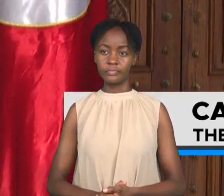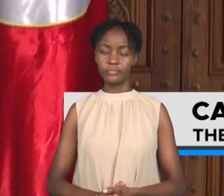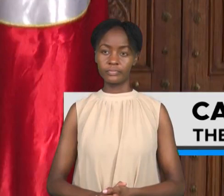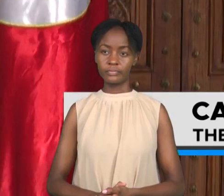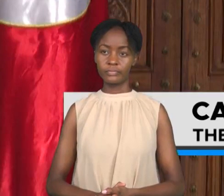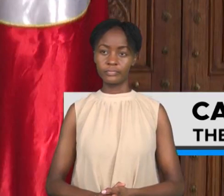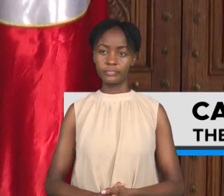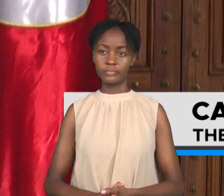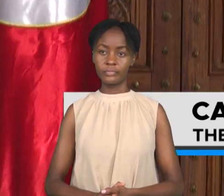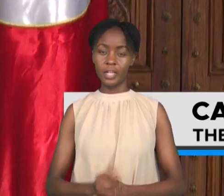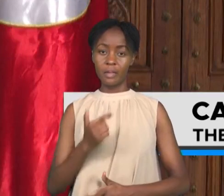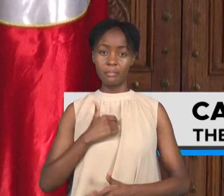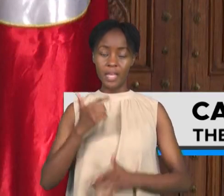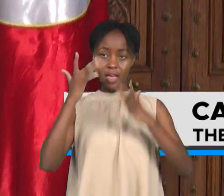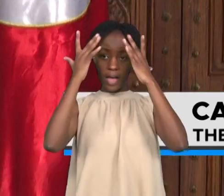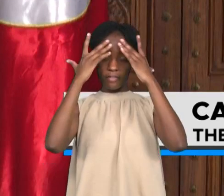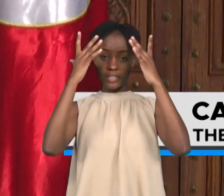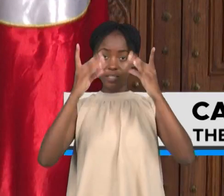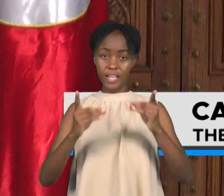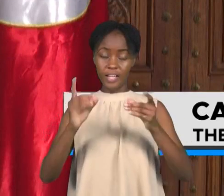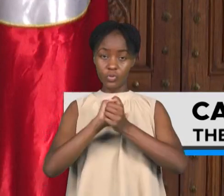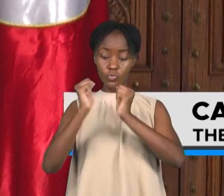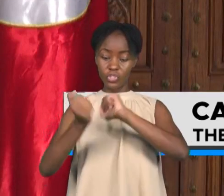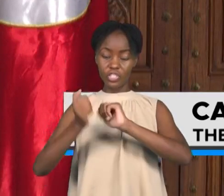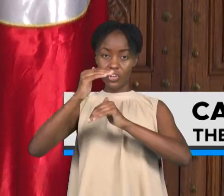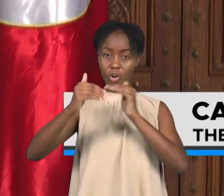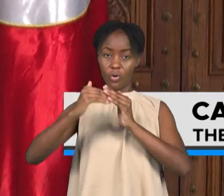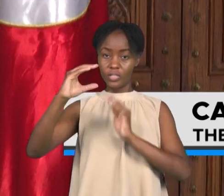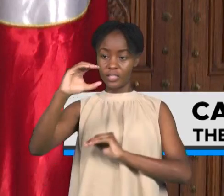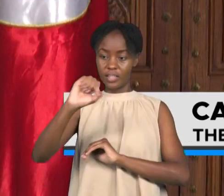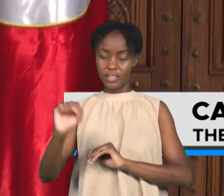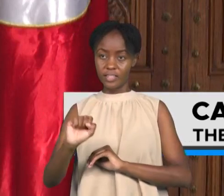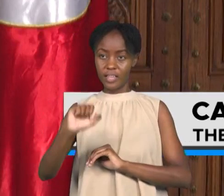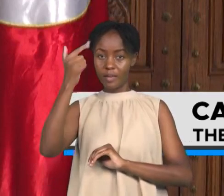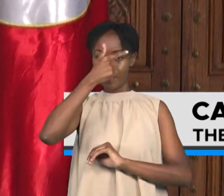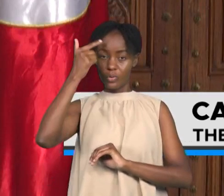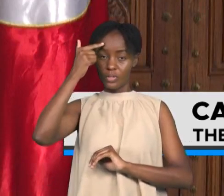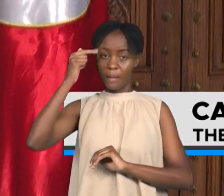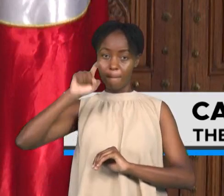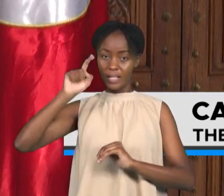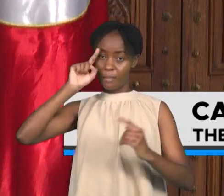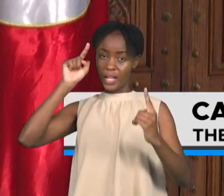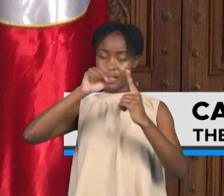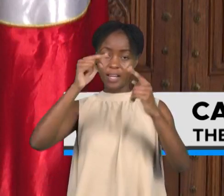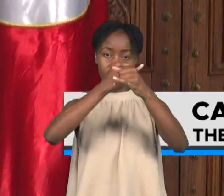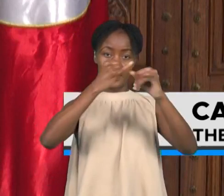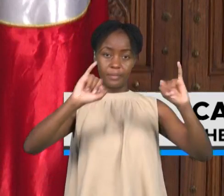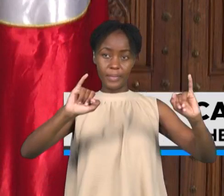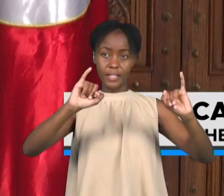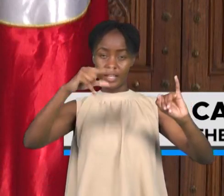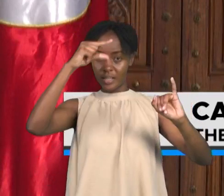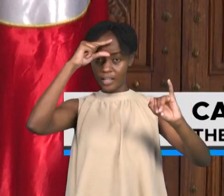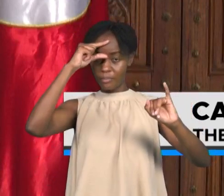I have decided today to carry out a cabinet shuffle while preserving the philosophy of independent government supported by a political